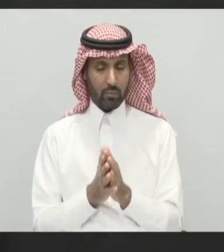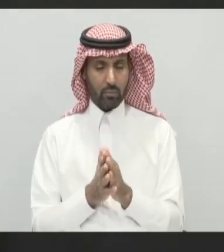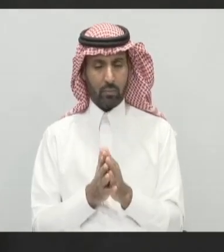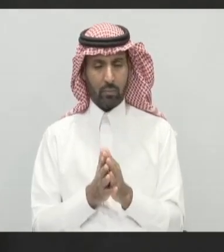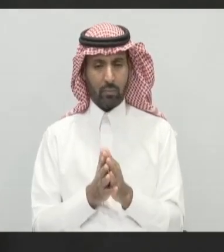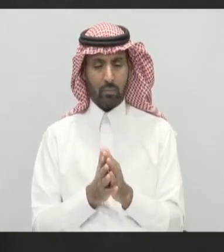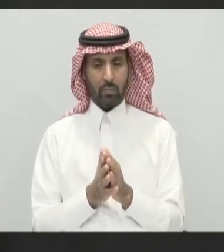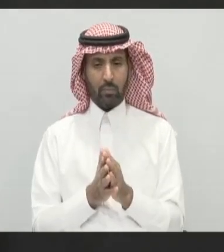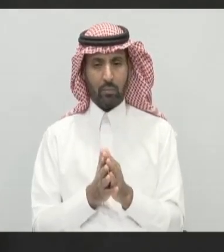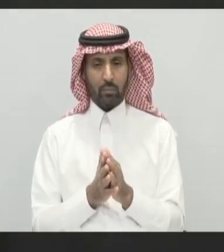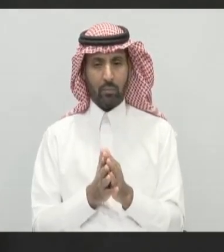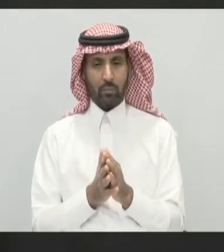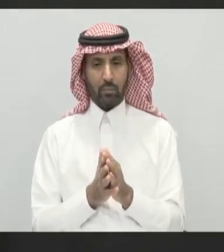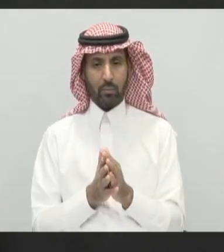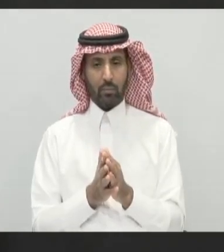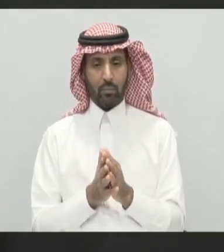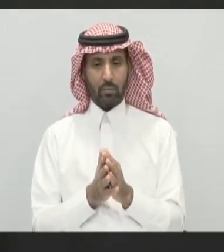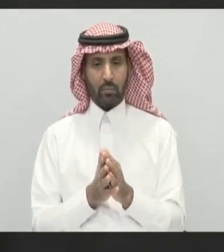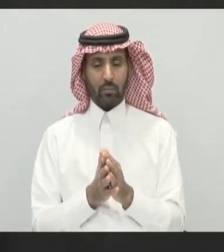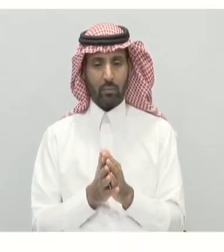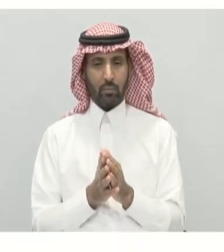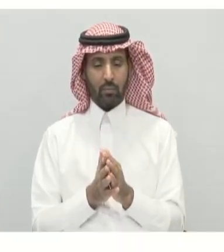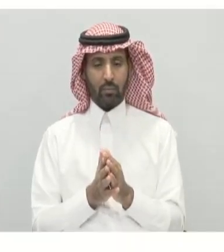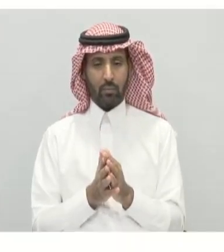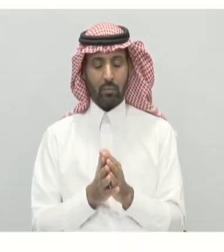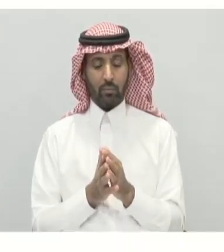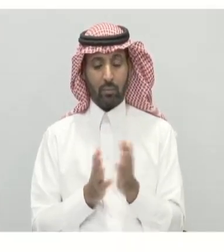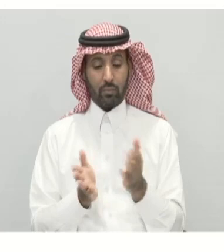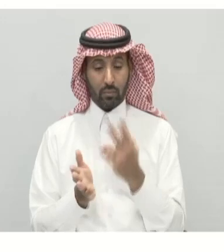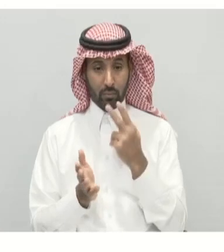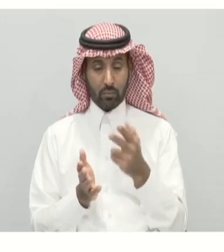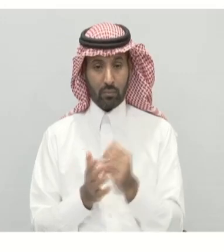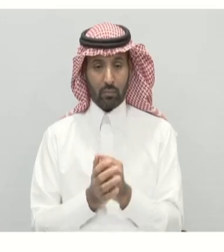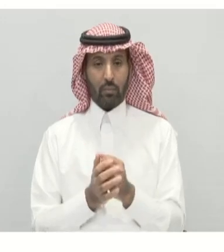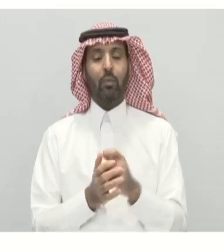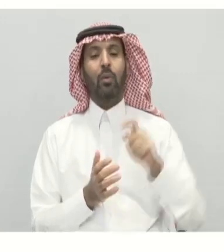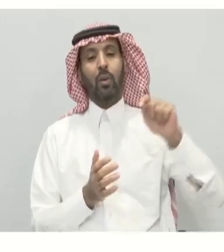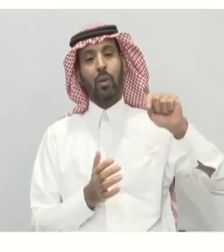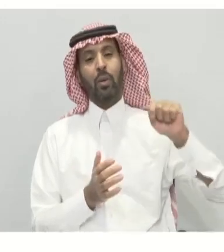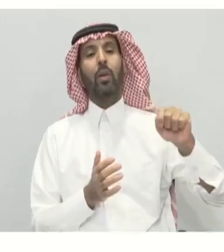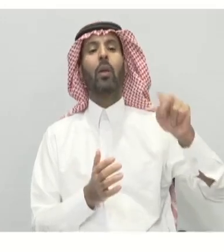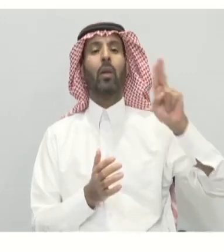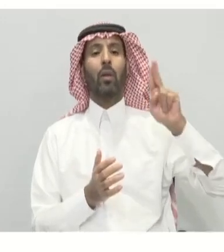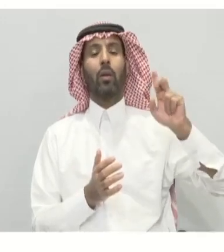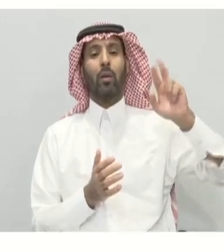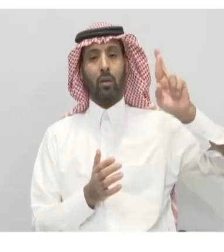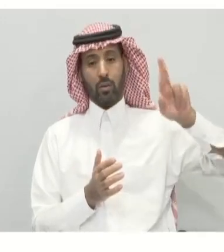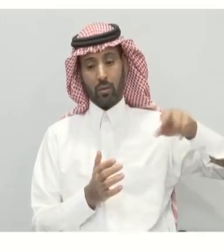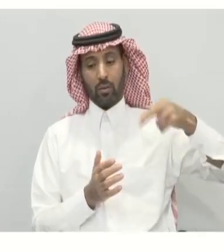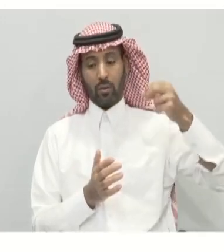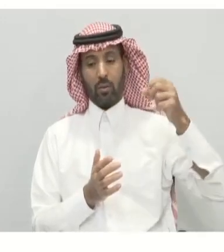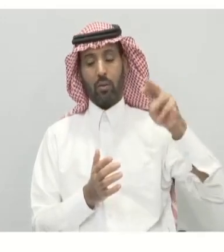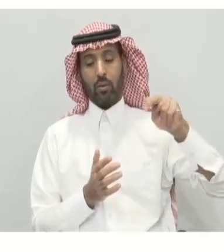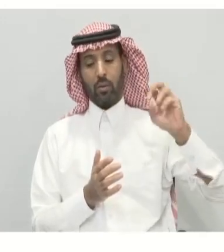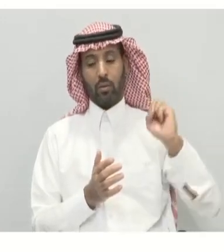like take away. No, it's take away. Okay? Just like it in here, turn down and put